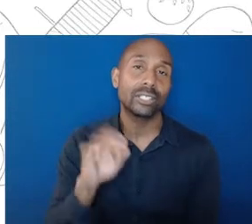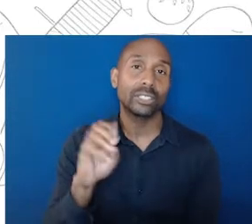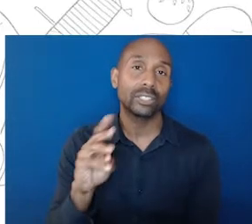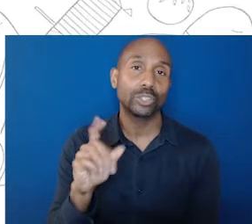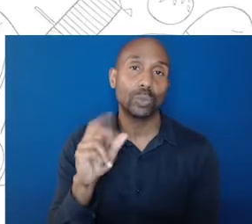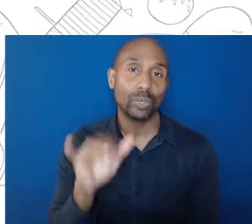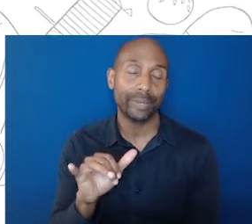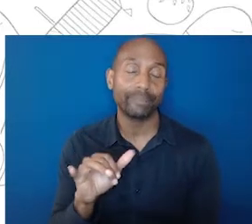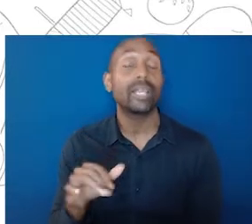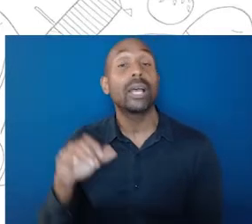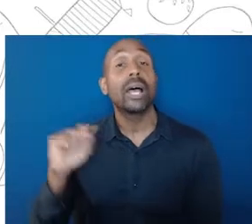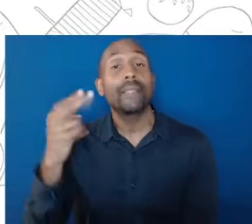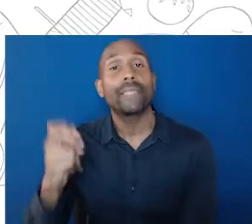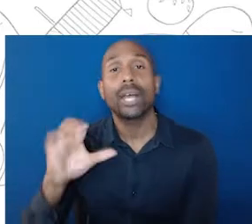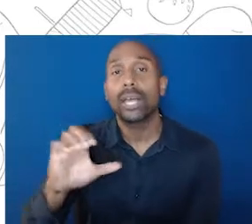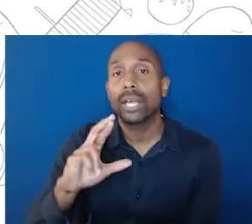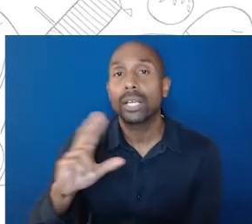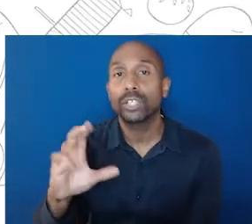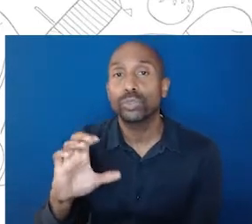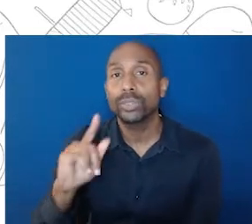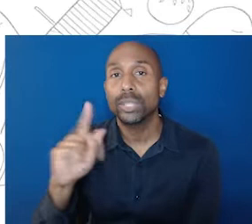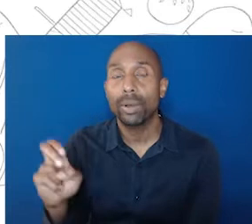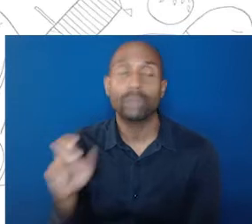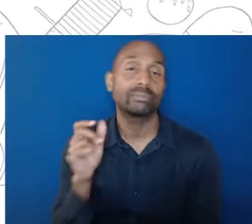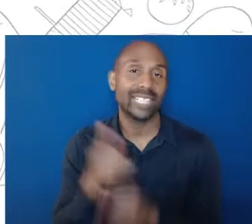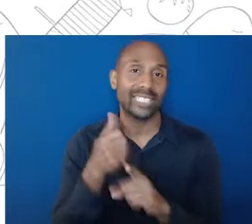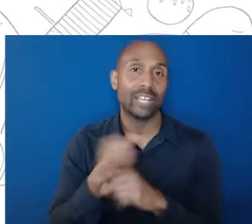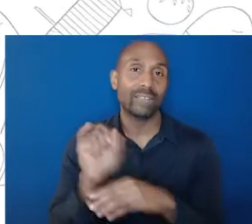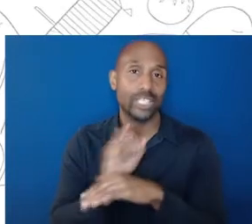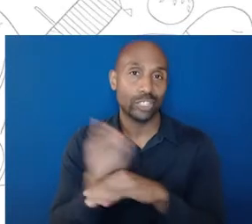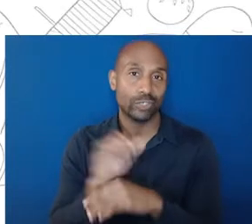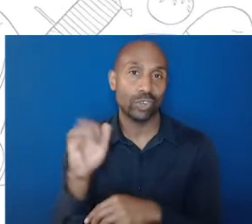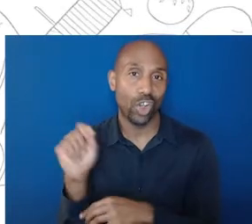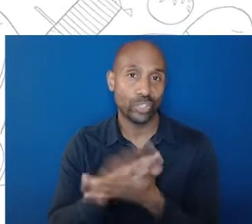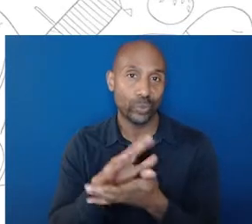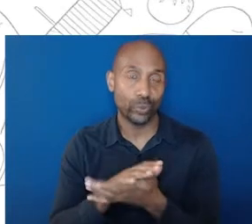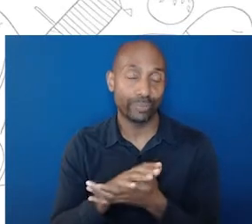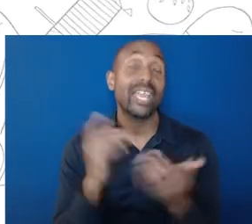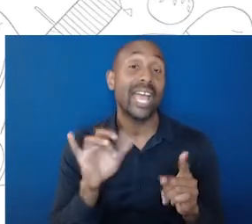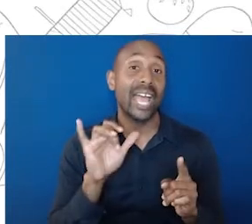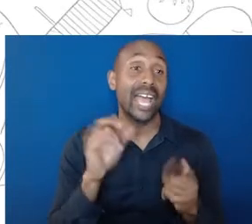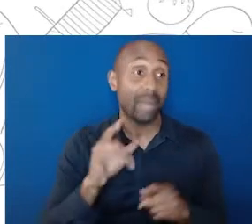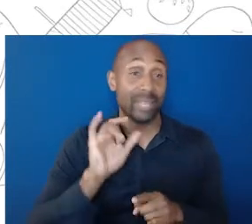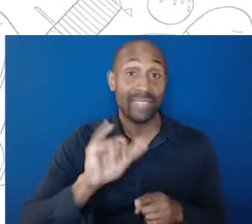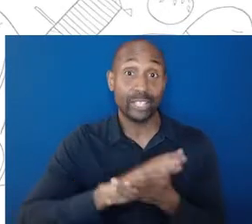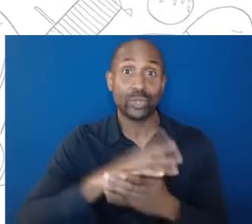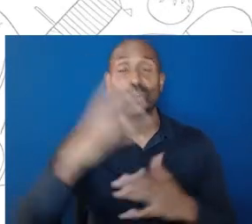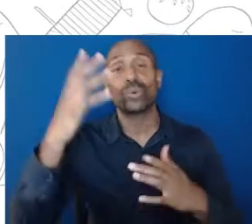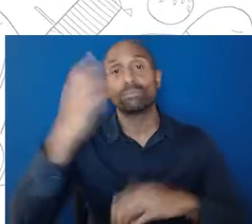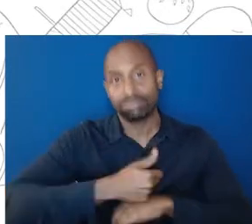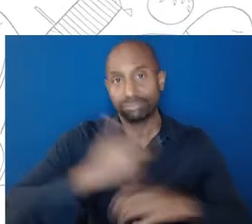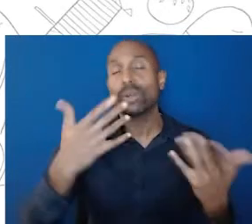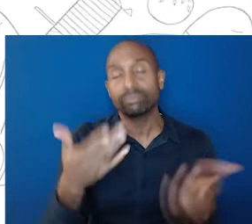school. And when they shut down, our program shut down. And we also realized during our time there